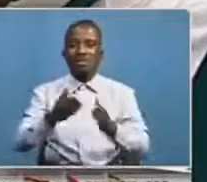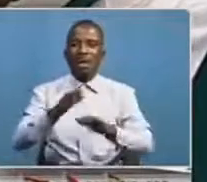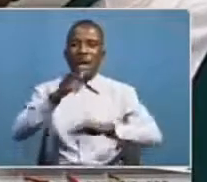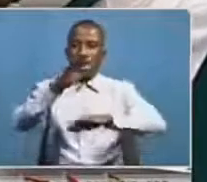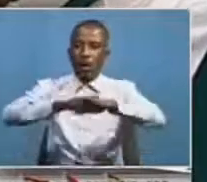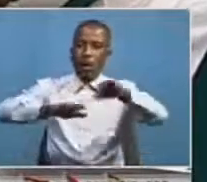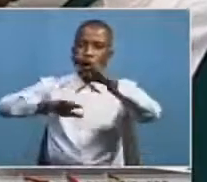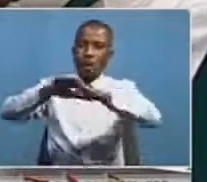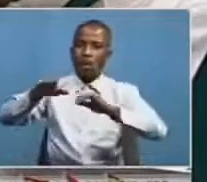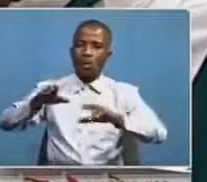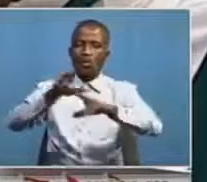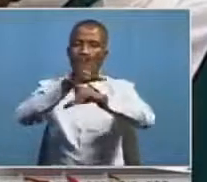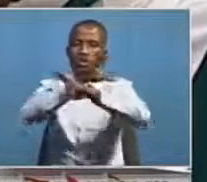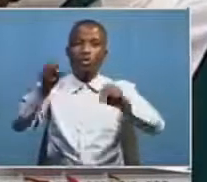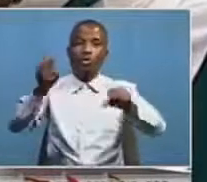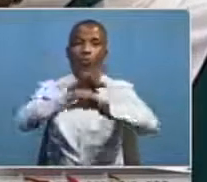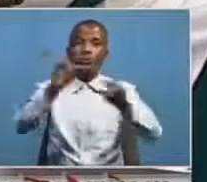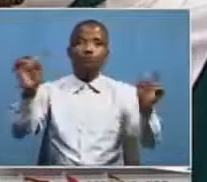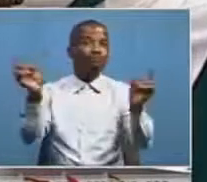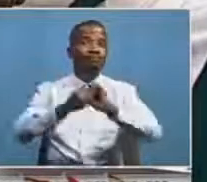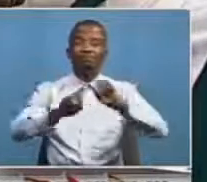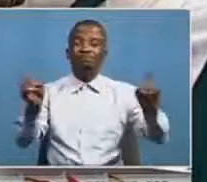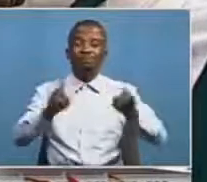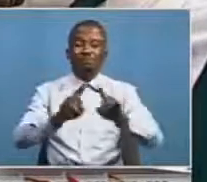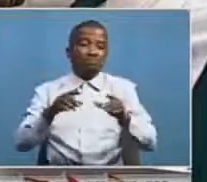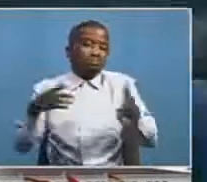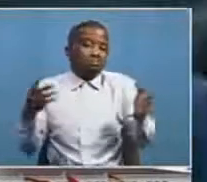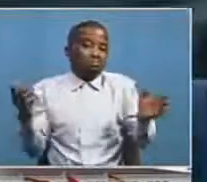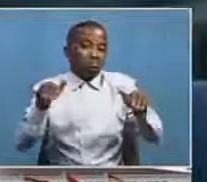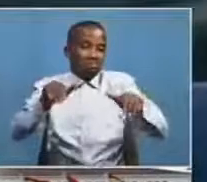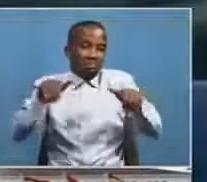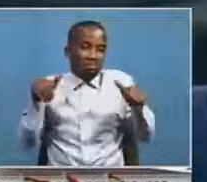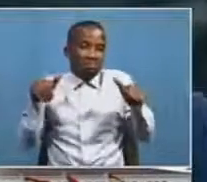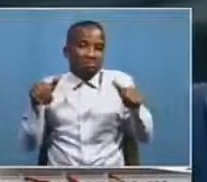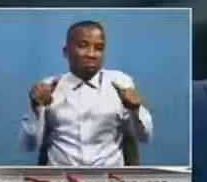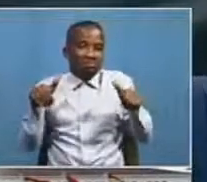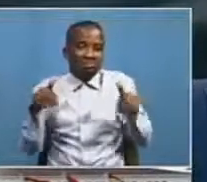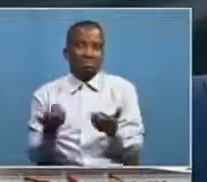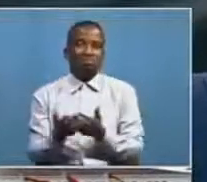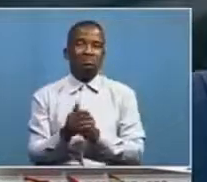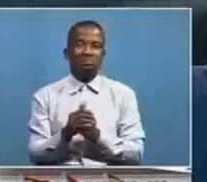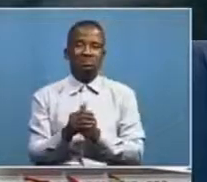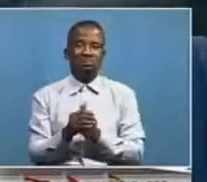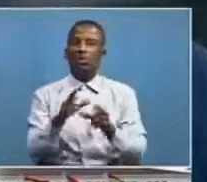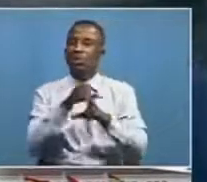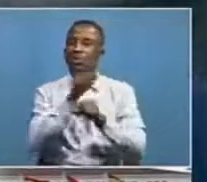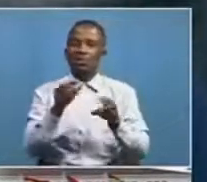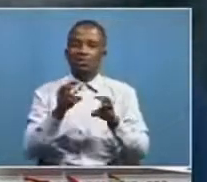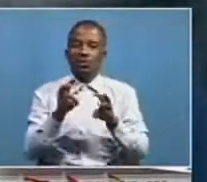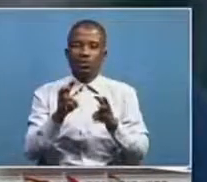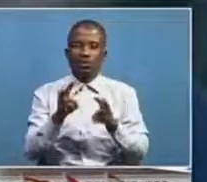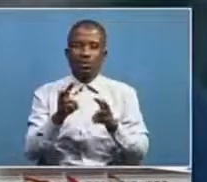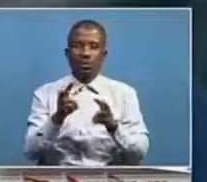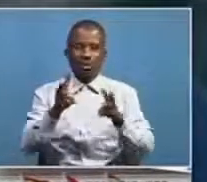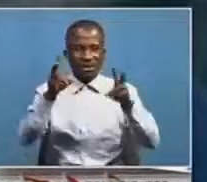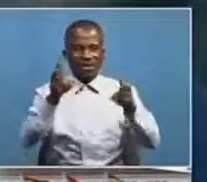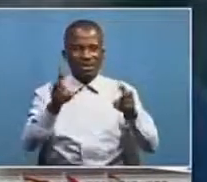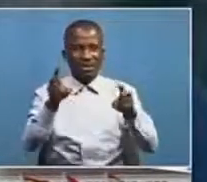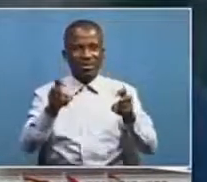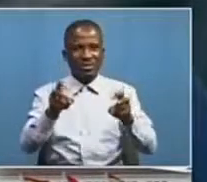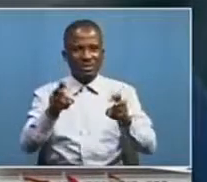make a no-case submission, whereupon he may be put on election by a trial judge. There is no case submission.